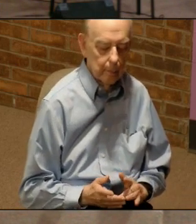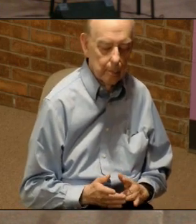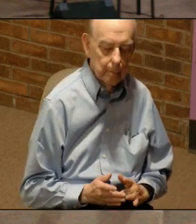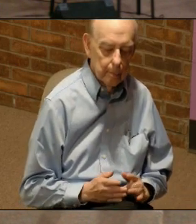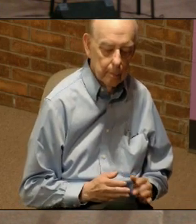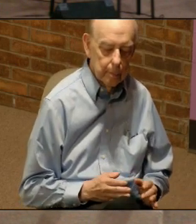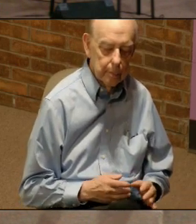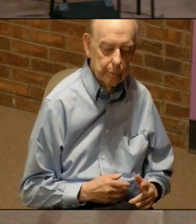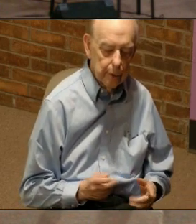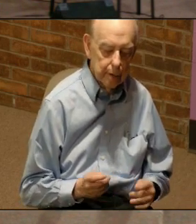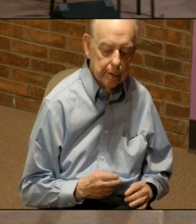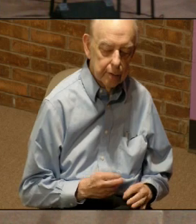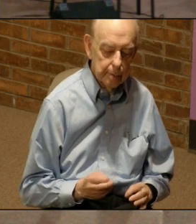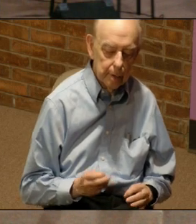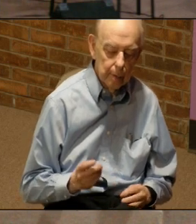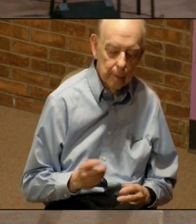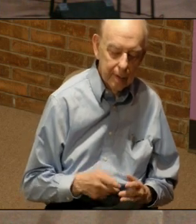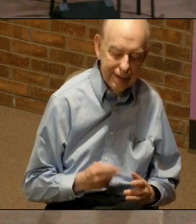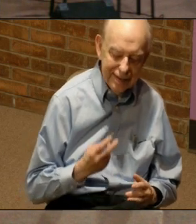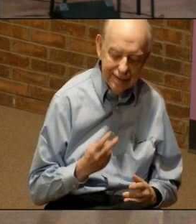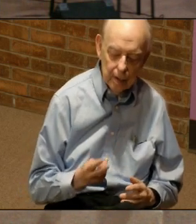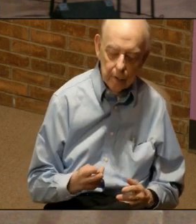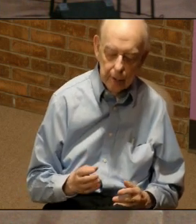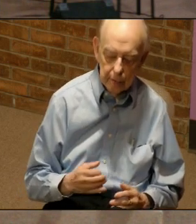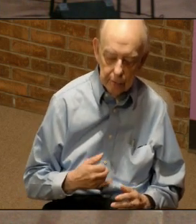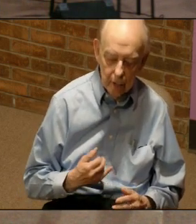define what he was seeing there.